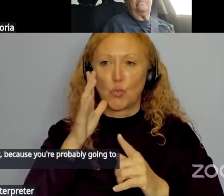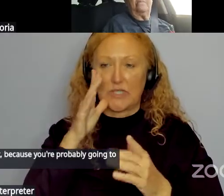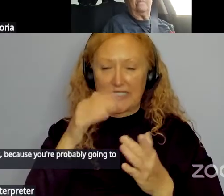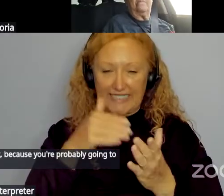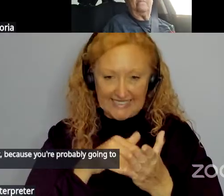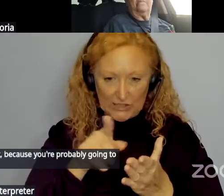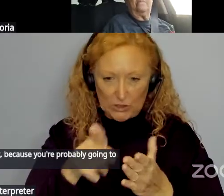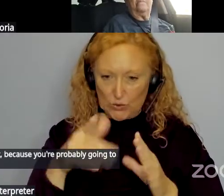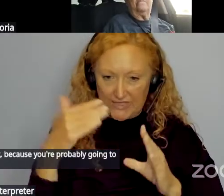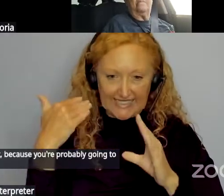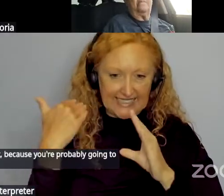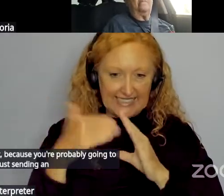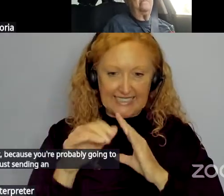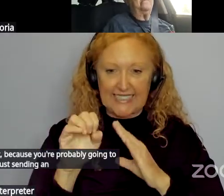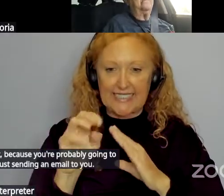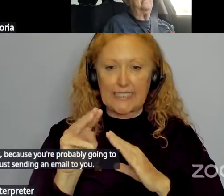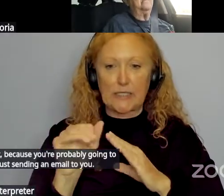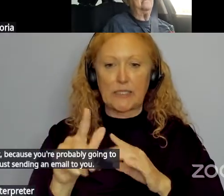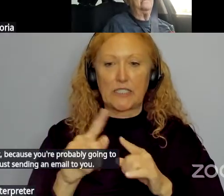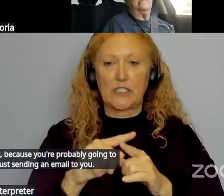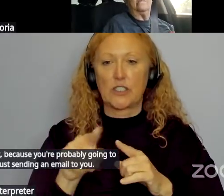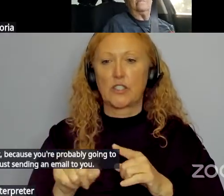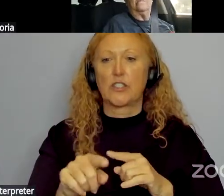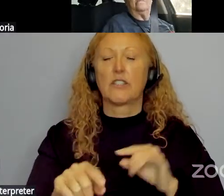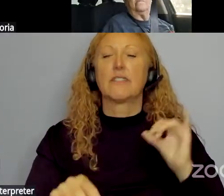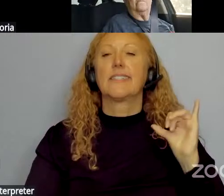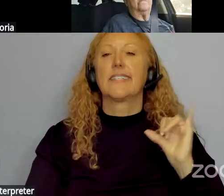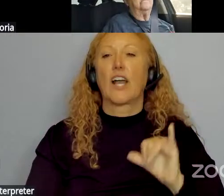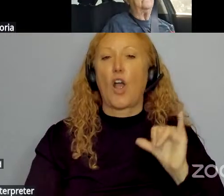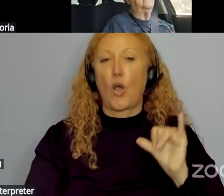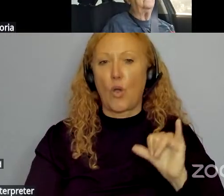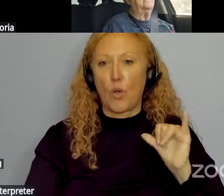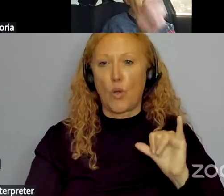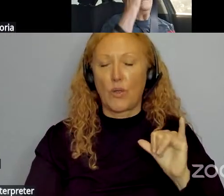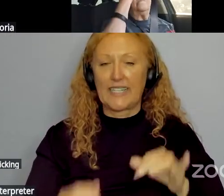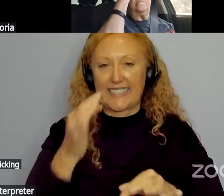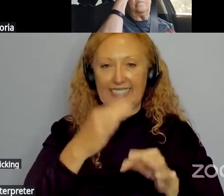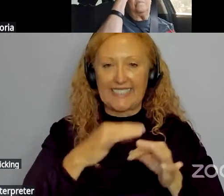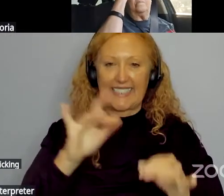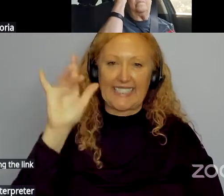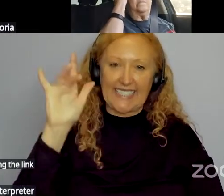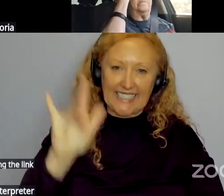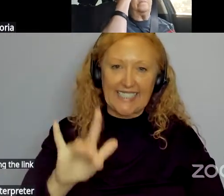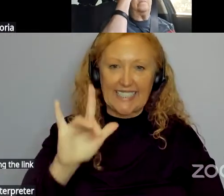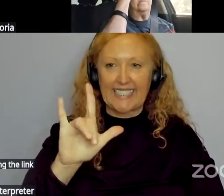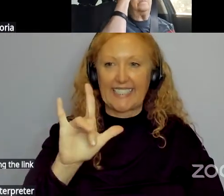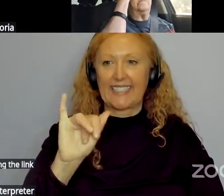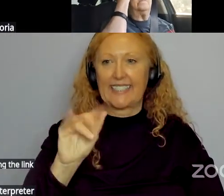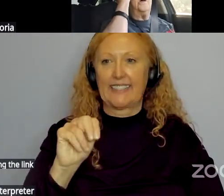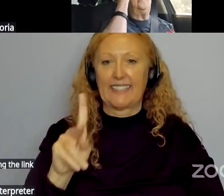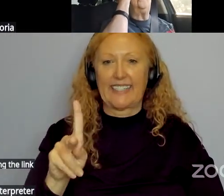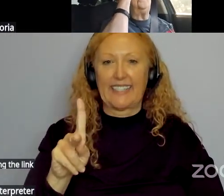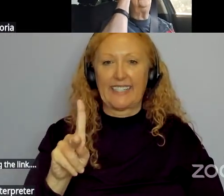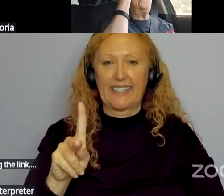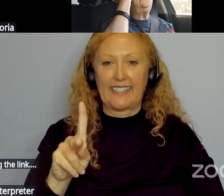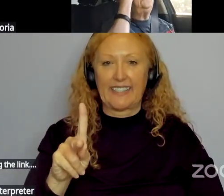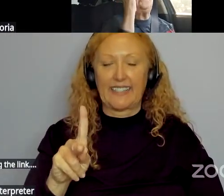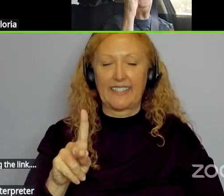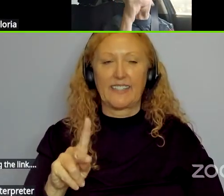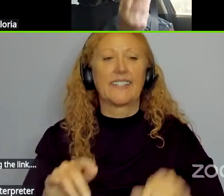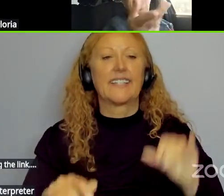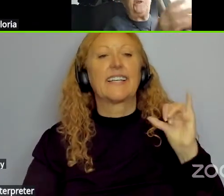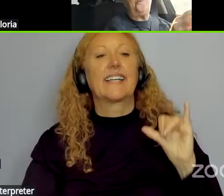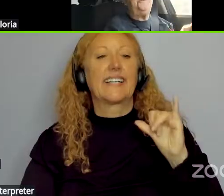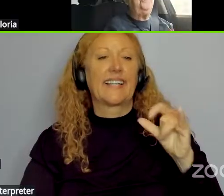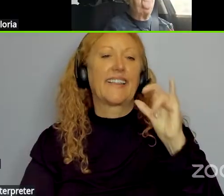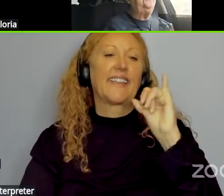just sending an email to you Okay. instead of clicking the link. Oh, okay. That's